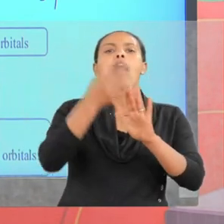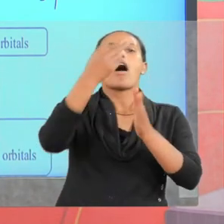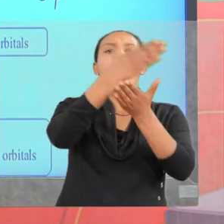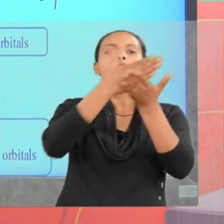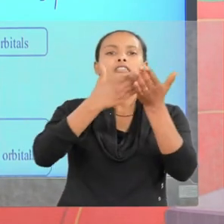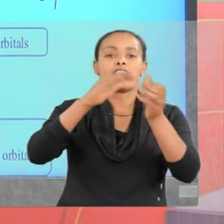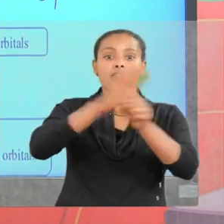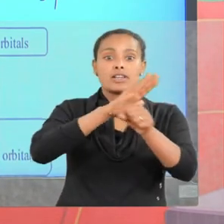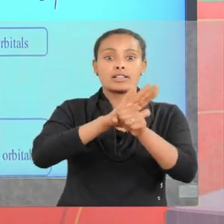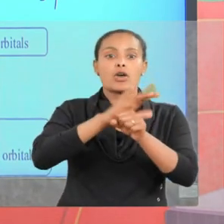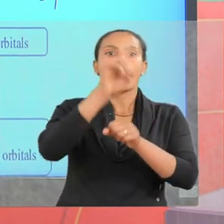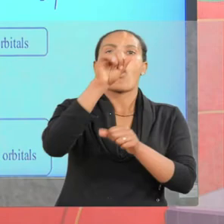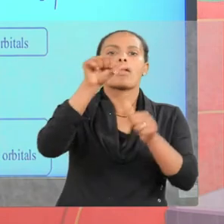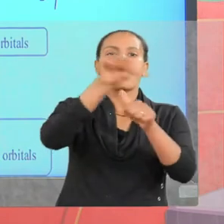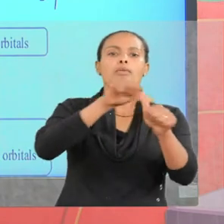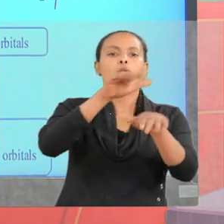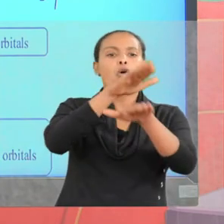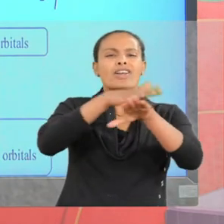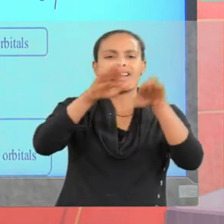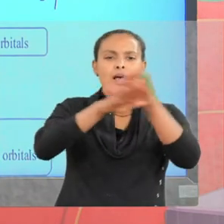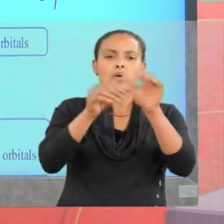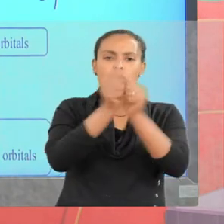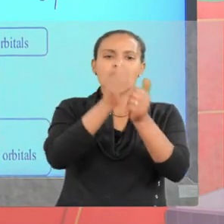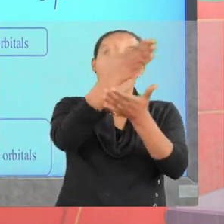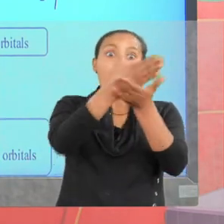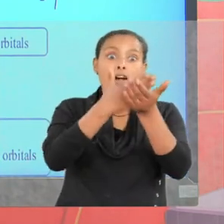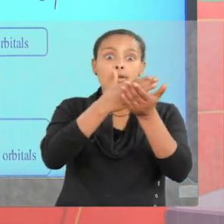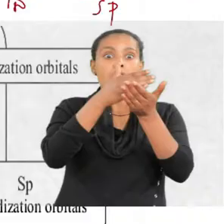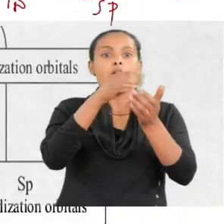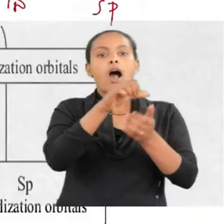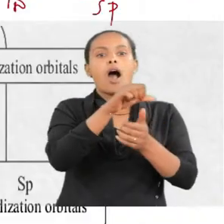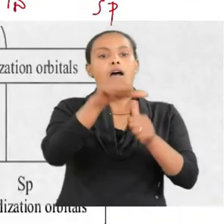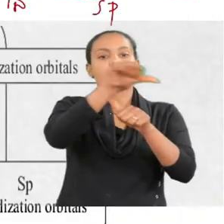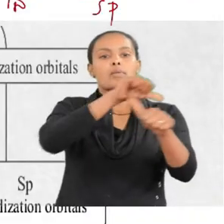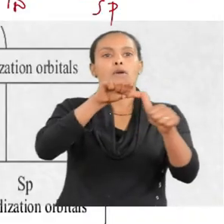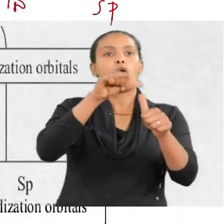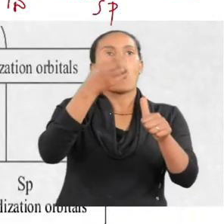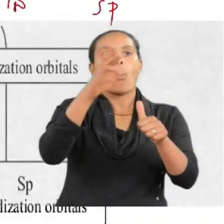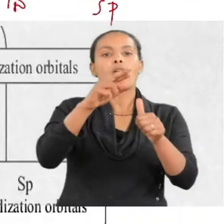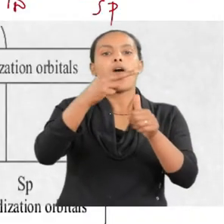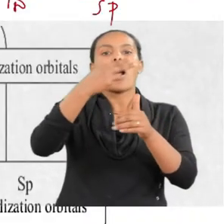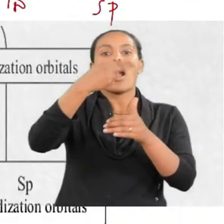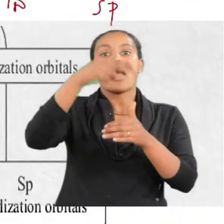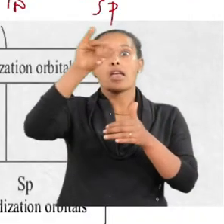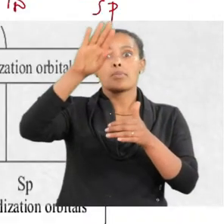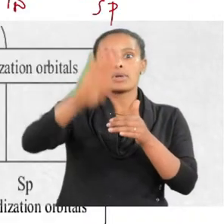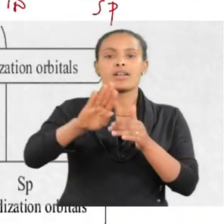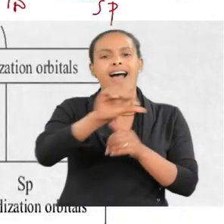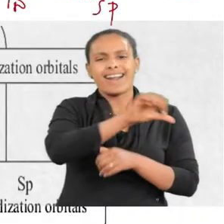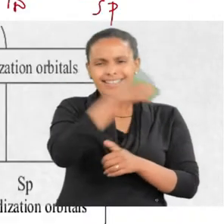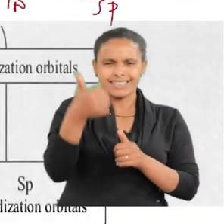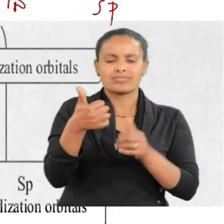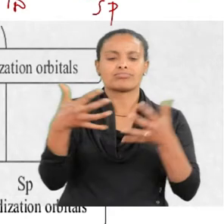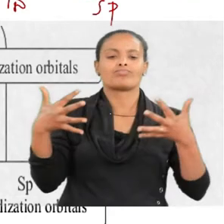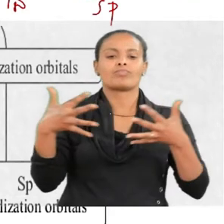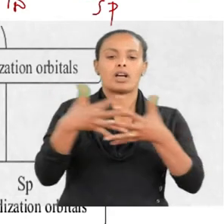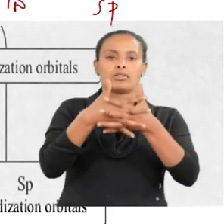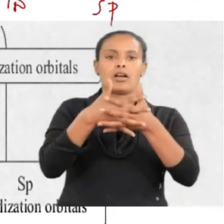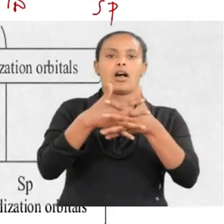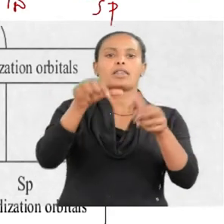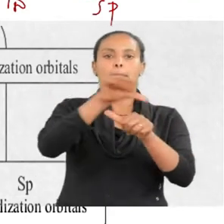half-filled orbital of one atom overlap with half-filled atomic or hybrid orbital of another